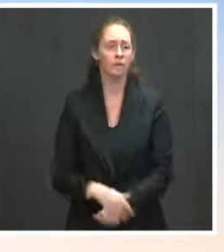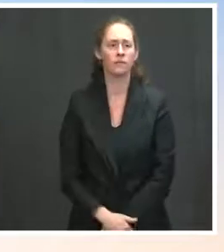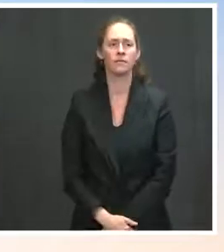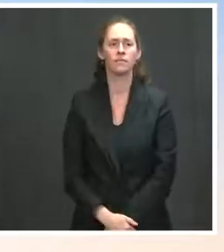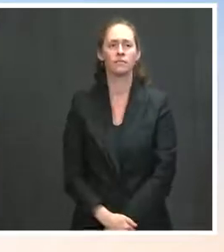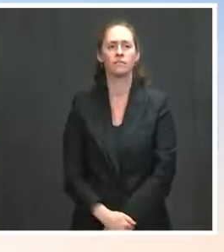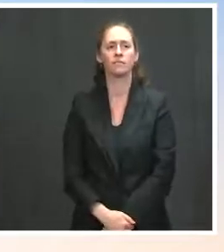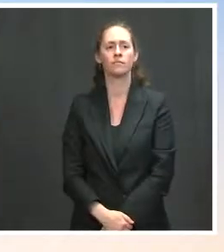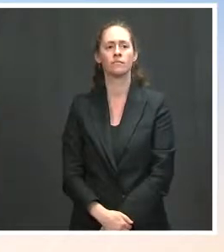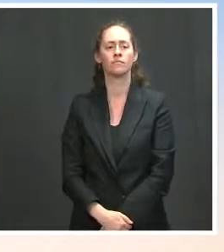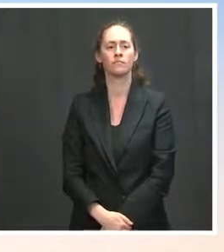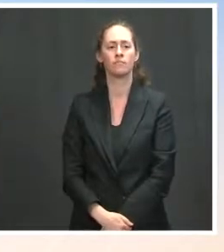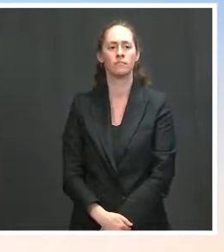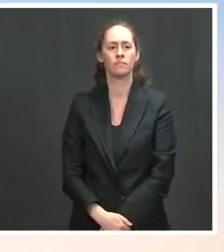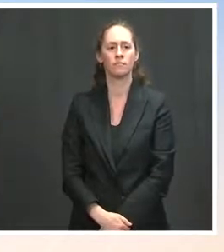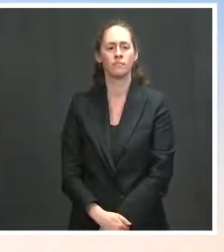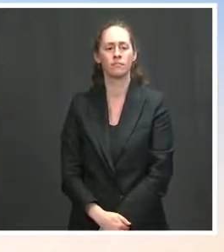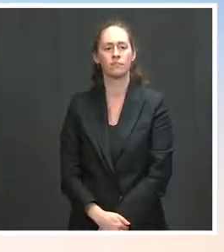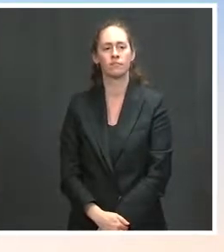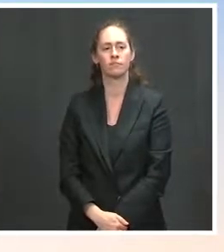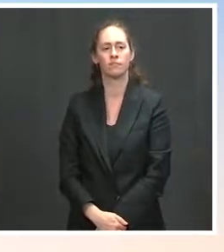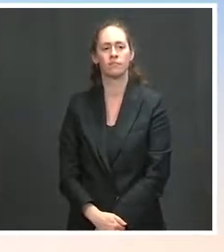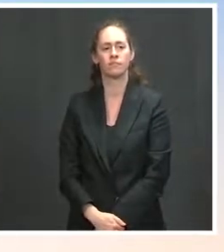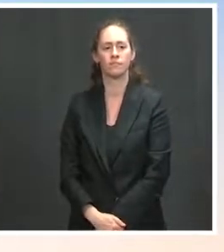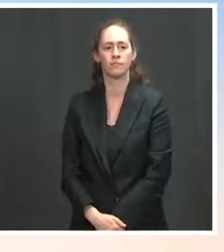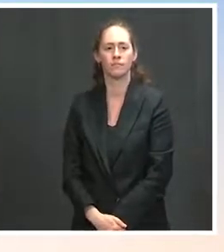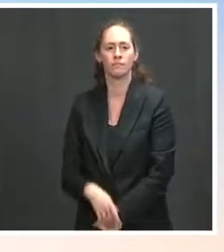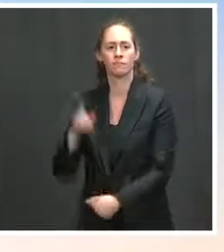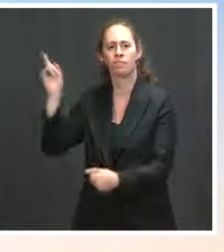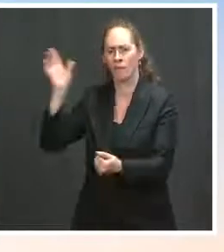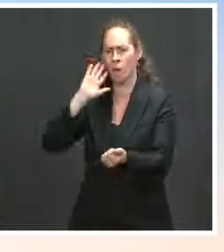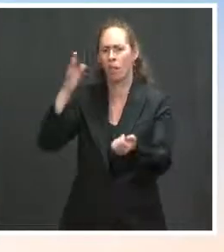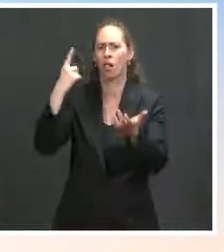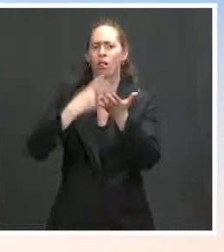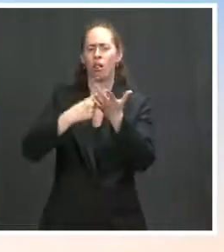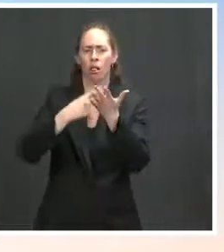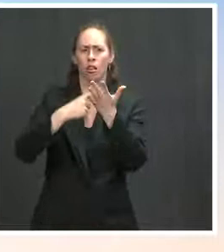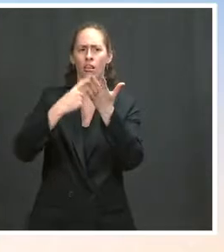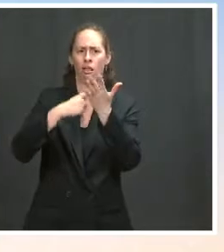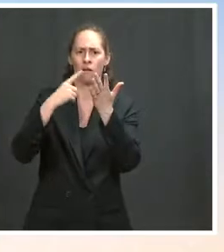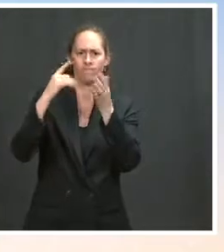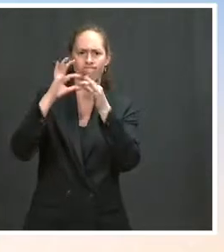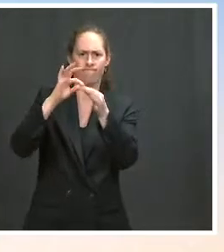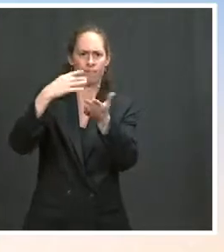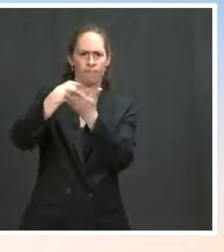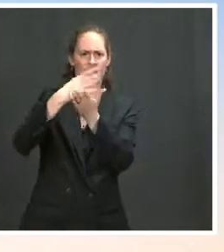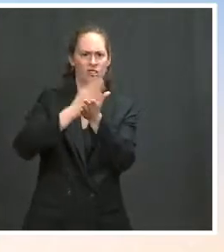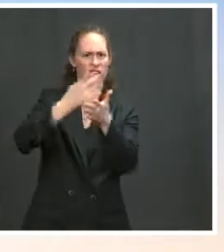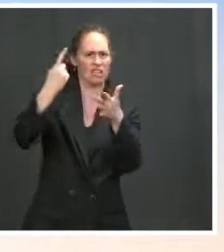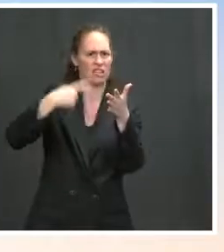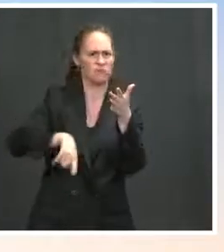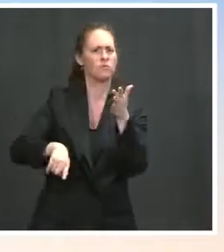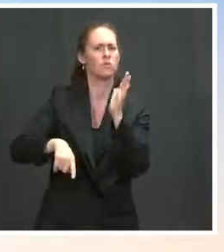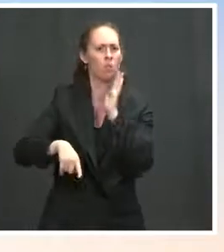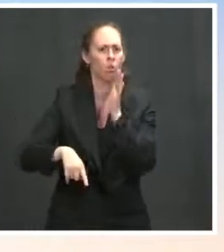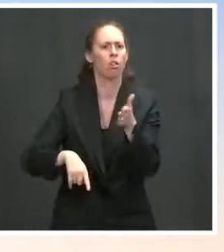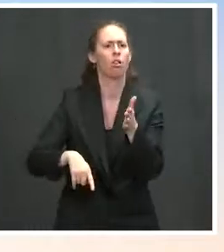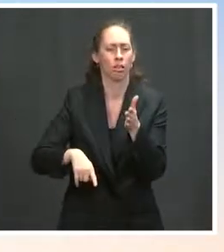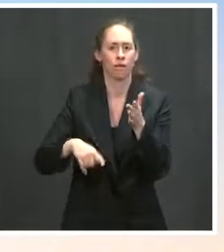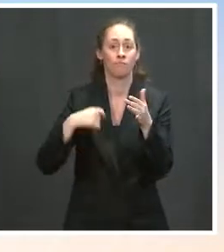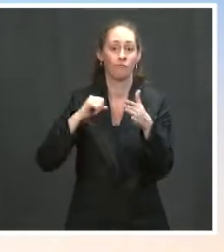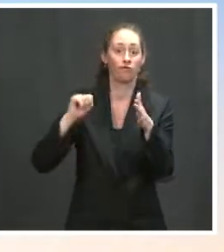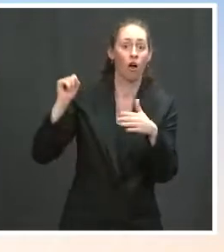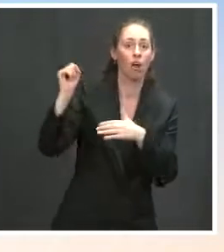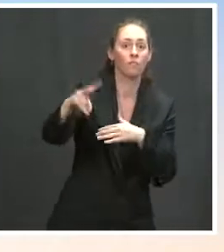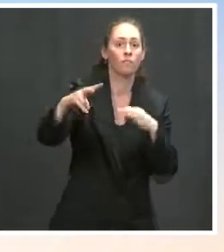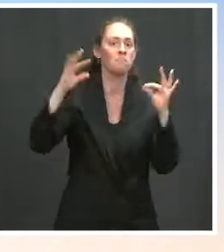say is the president's proposed budget will outline how he is proposing to pay for a range of the plans the president has put forward. And he's